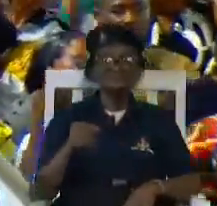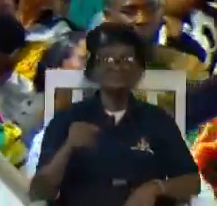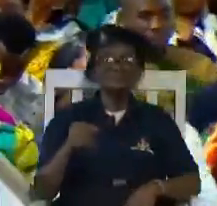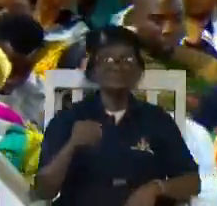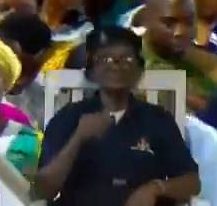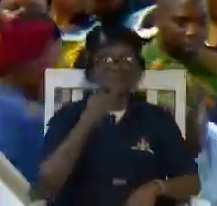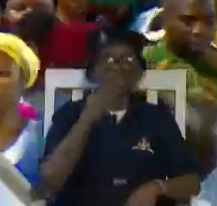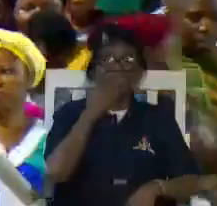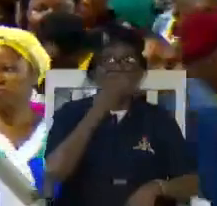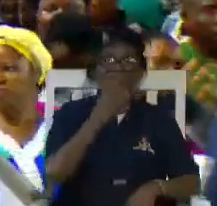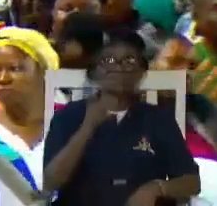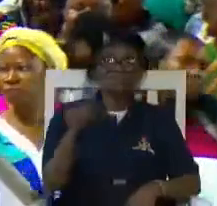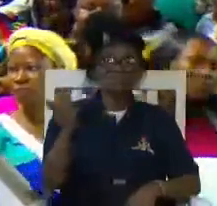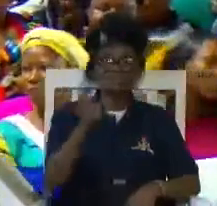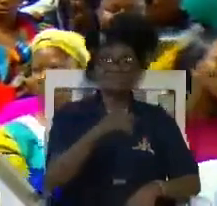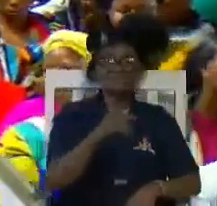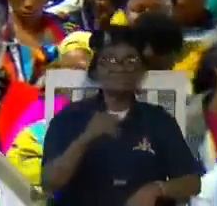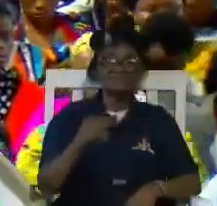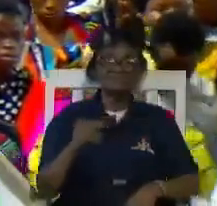Thank you.